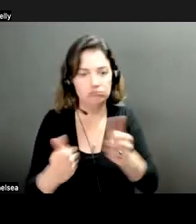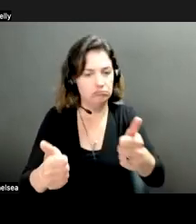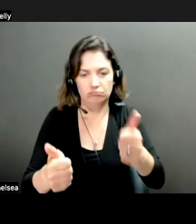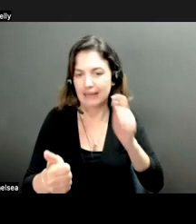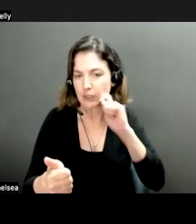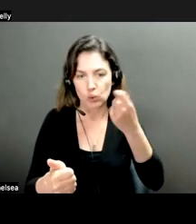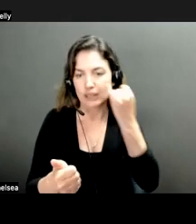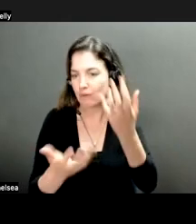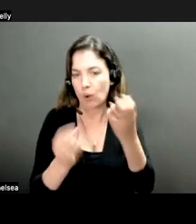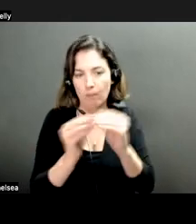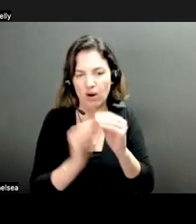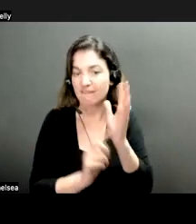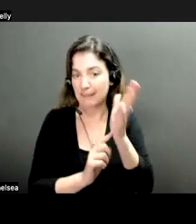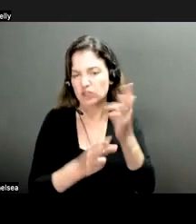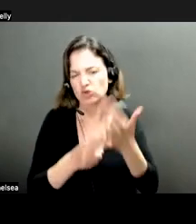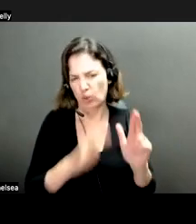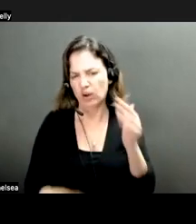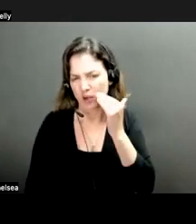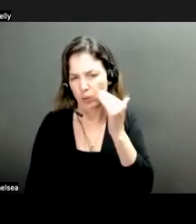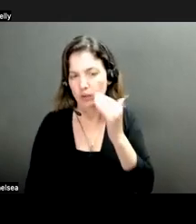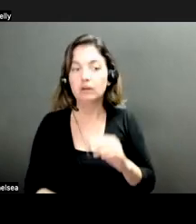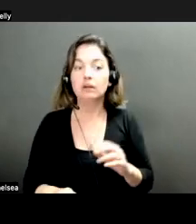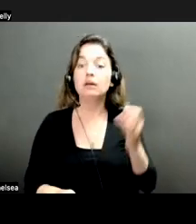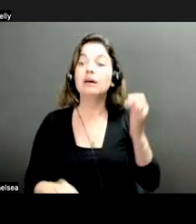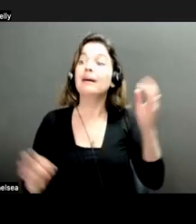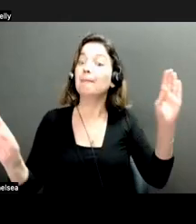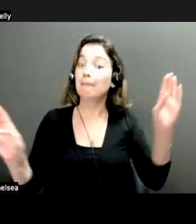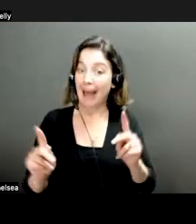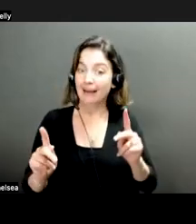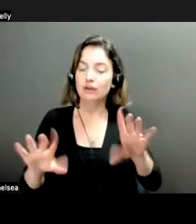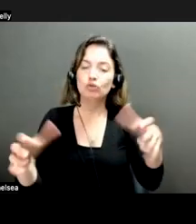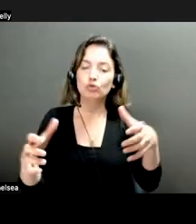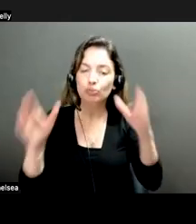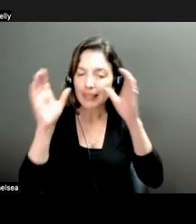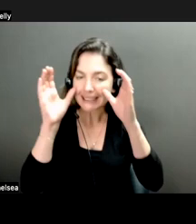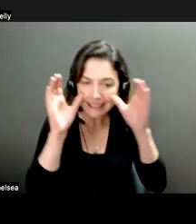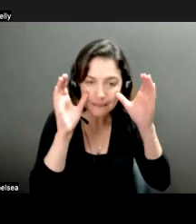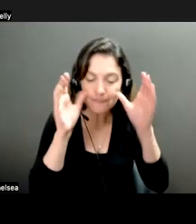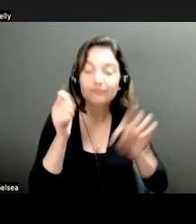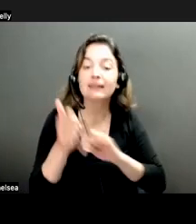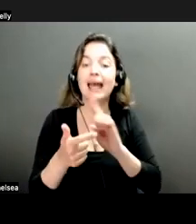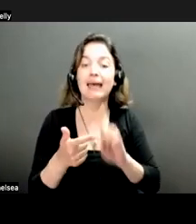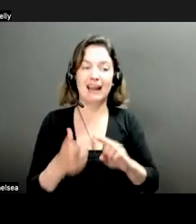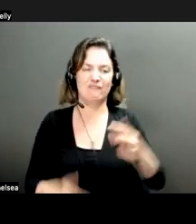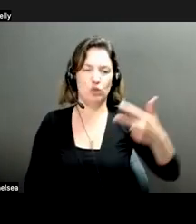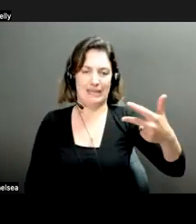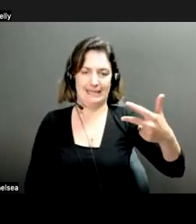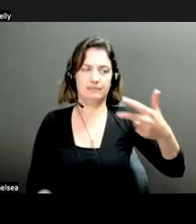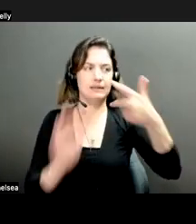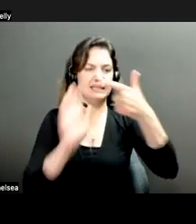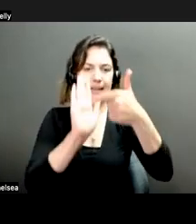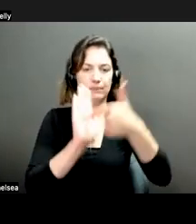is not a lot of time. But then when we get back, we'll be doing the group listening. We'll listen to three pieces and then